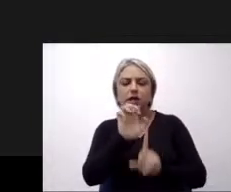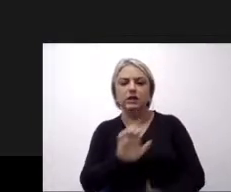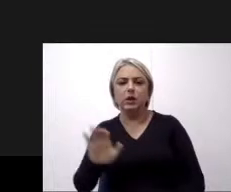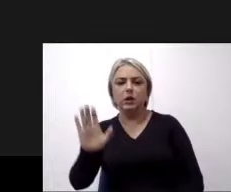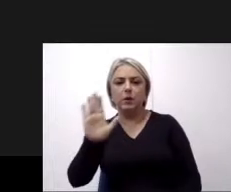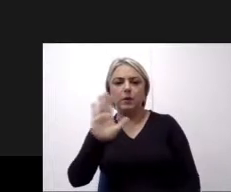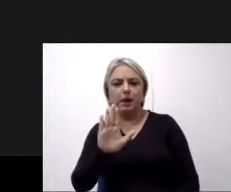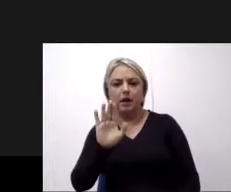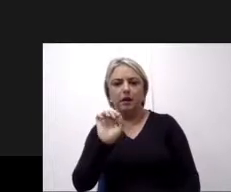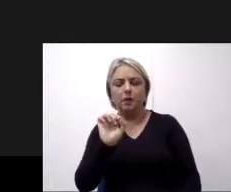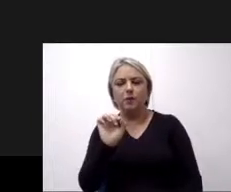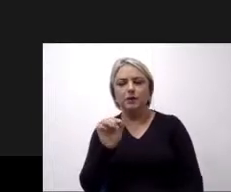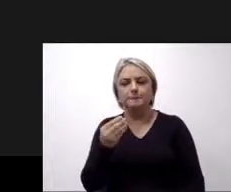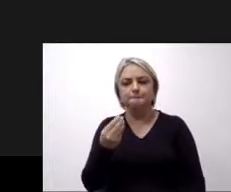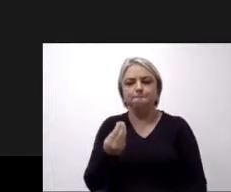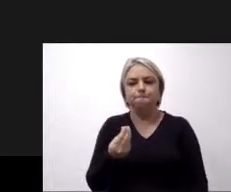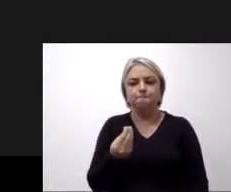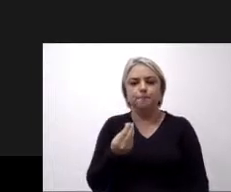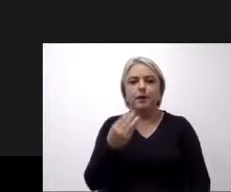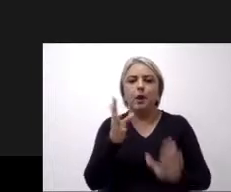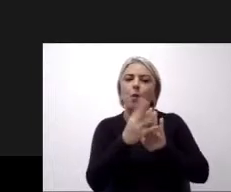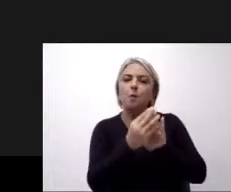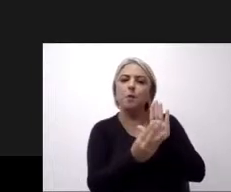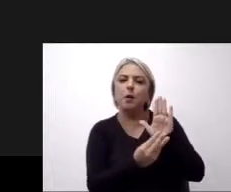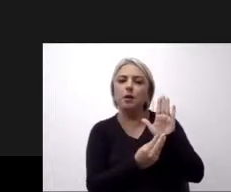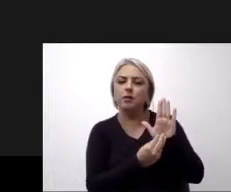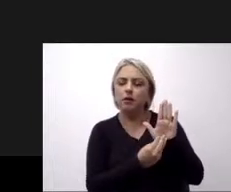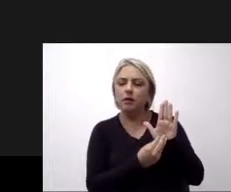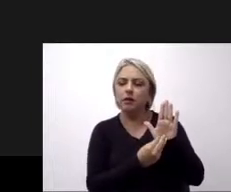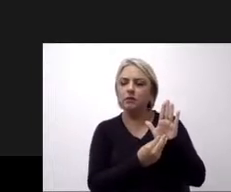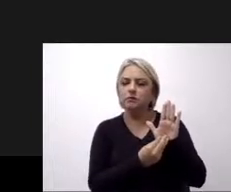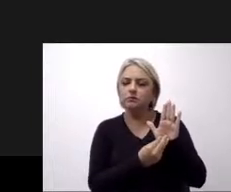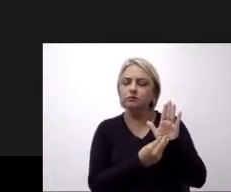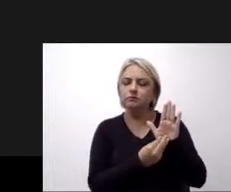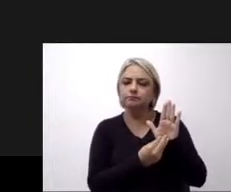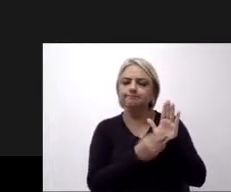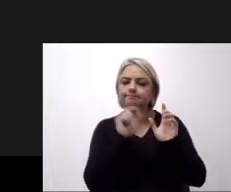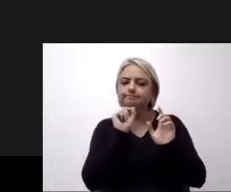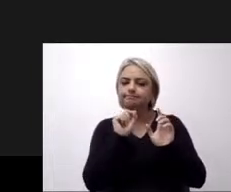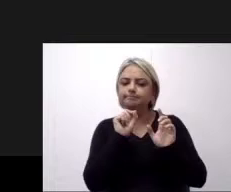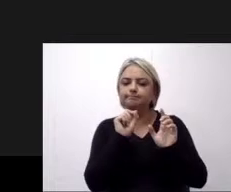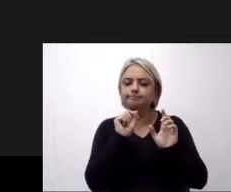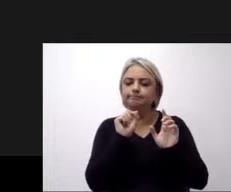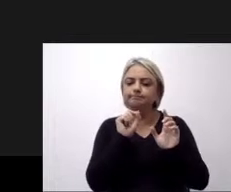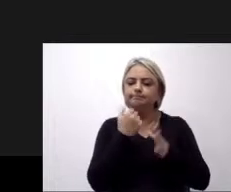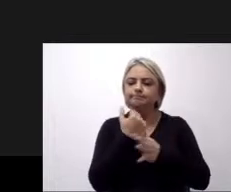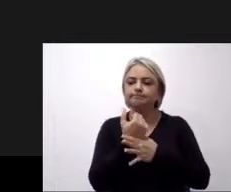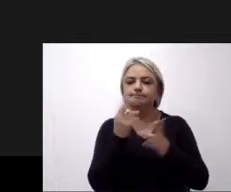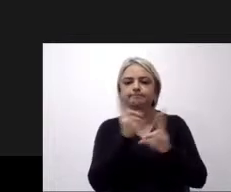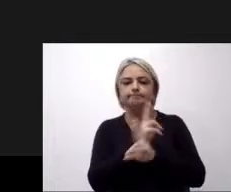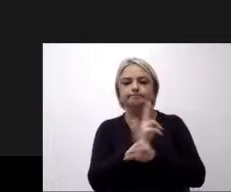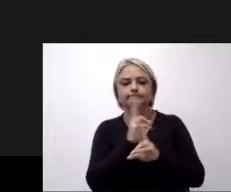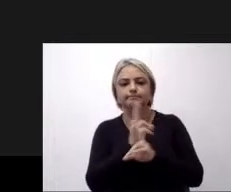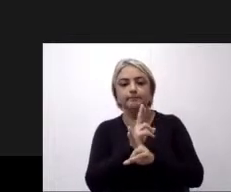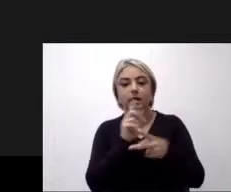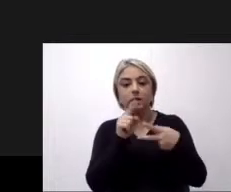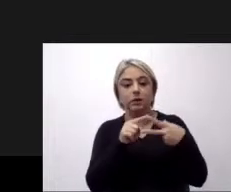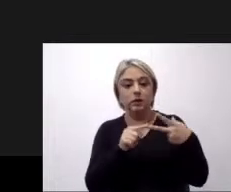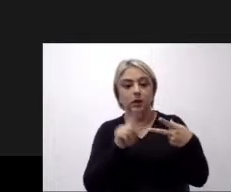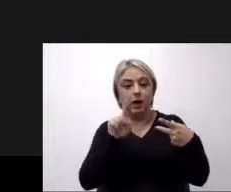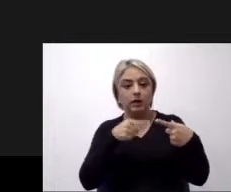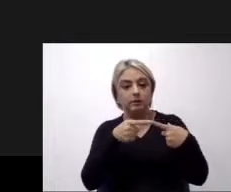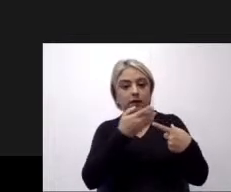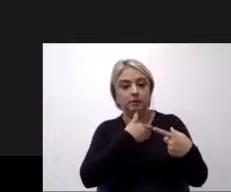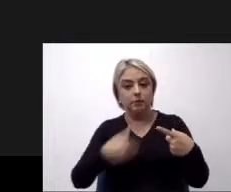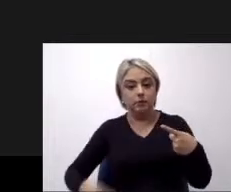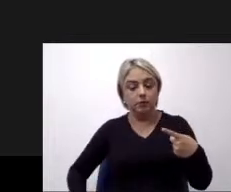This model stabilizes the separation between two spheres, the public sphere, characteristic of